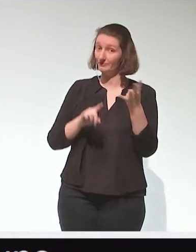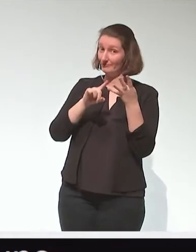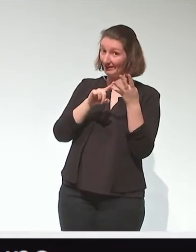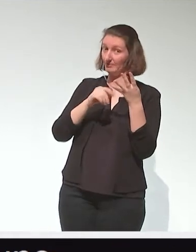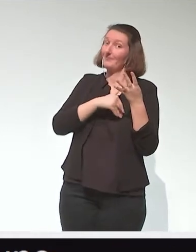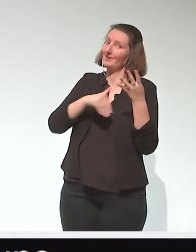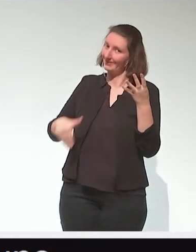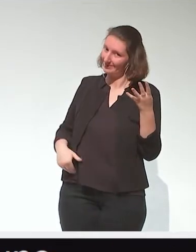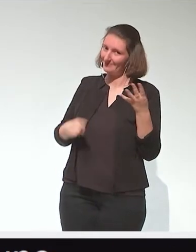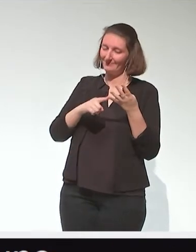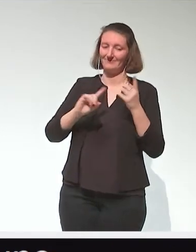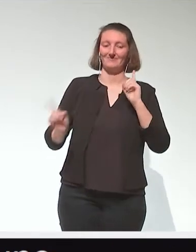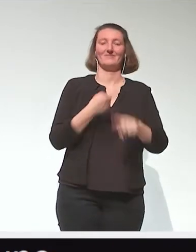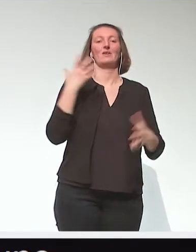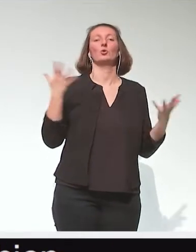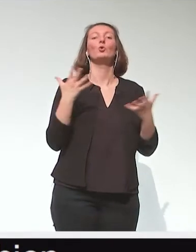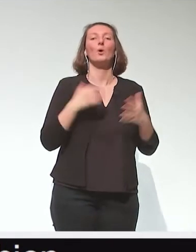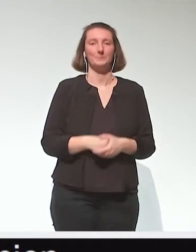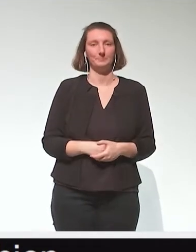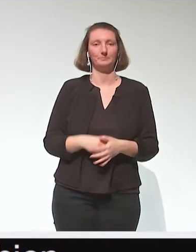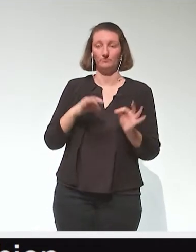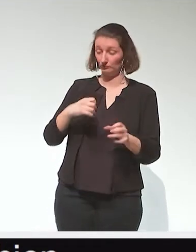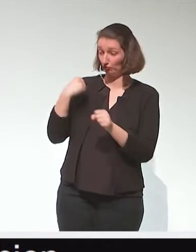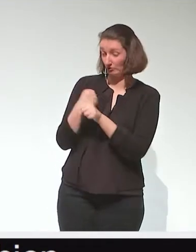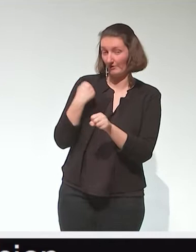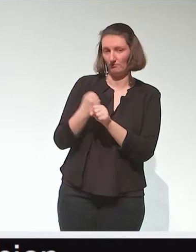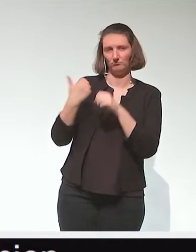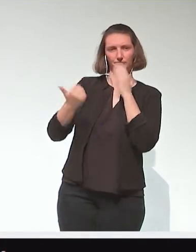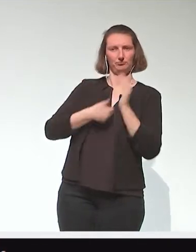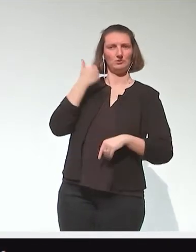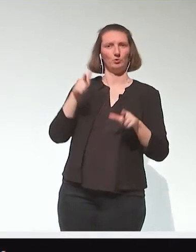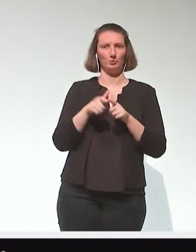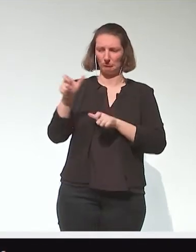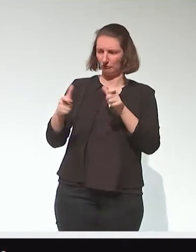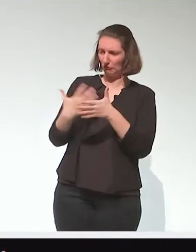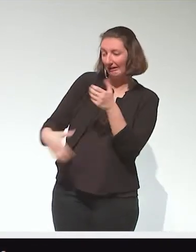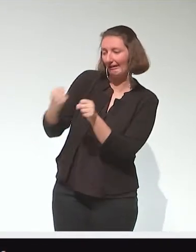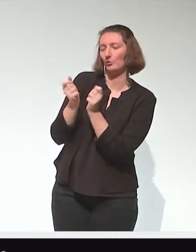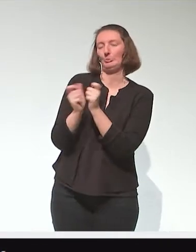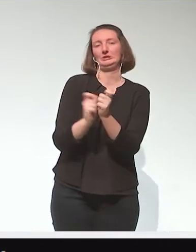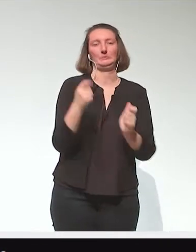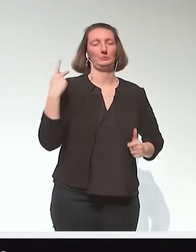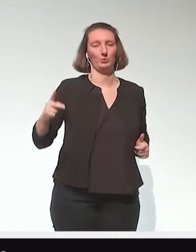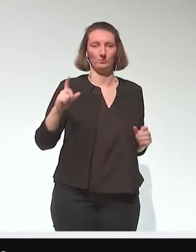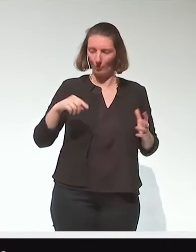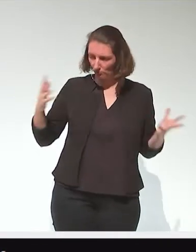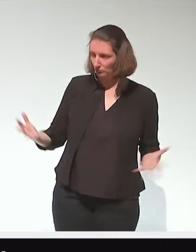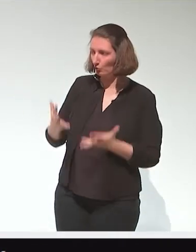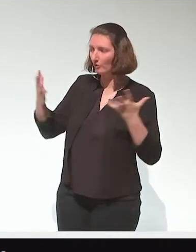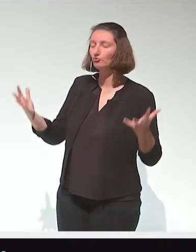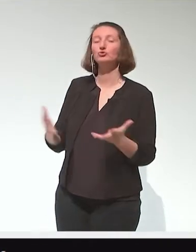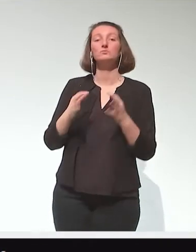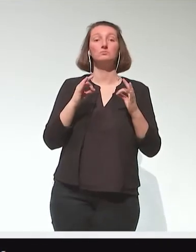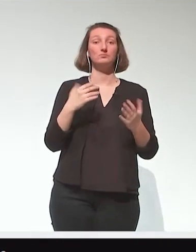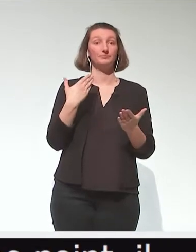the administration. Last point, it's important to favour independent entrepreneurial work.